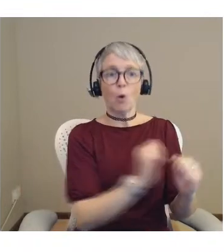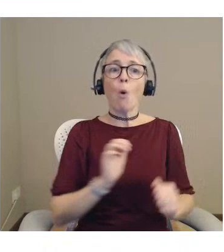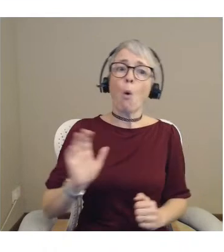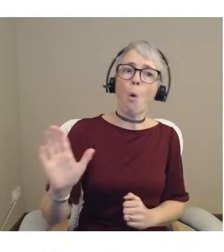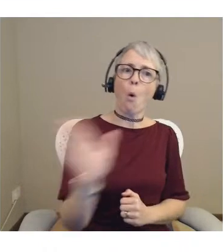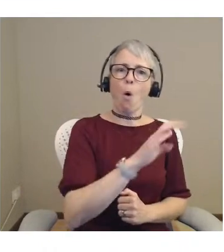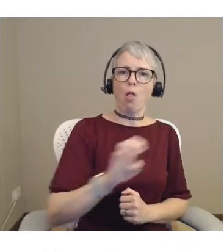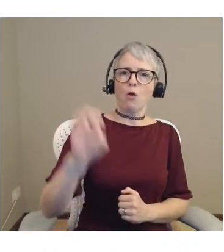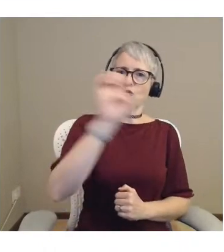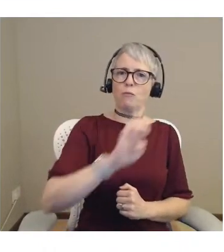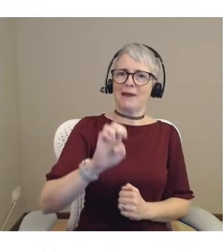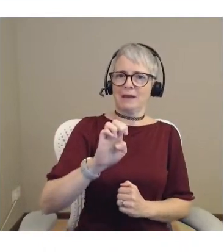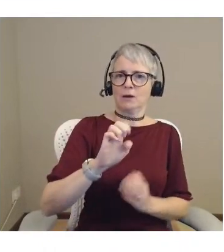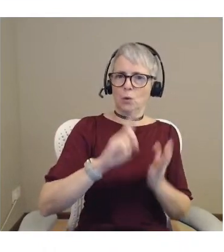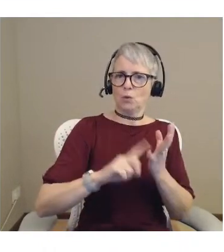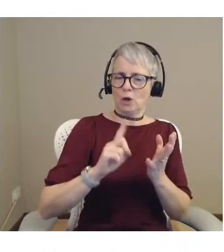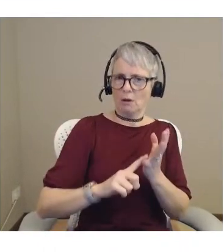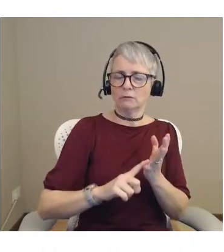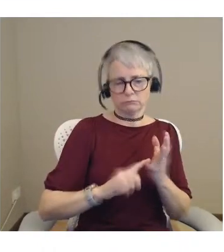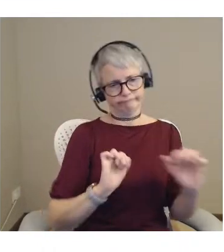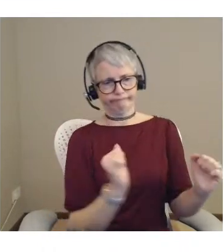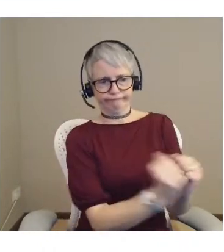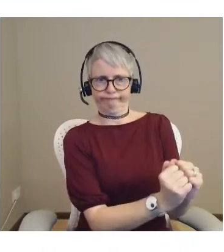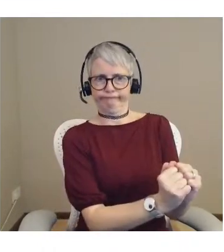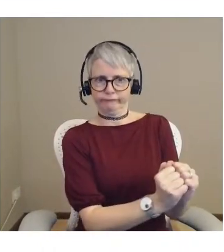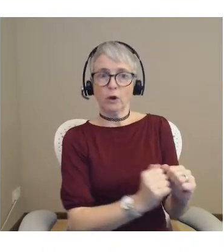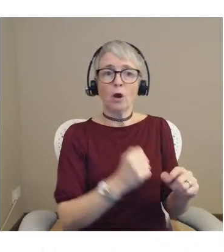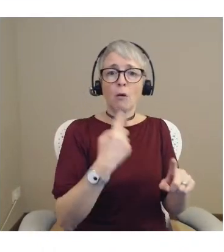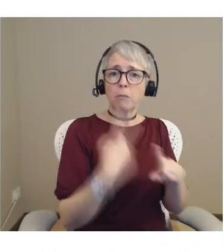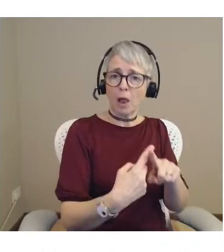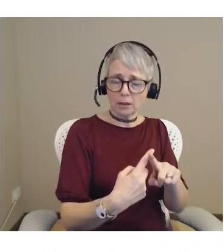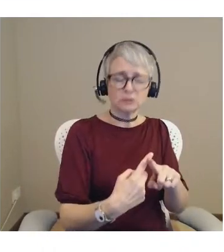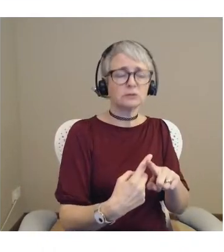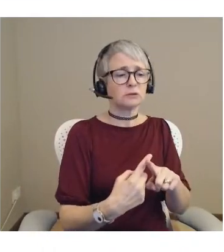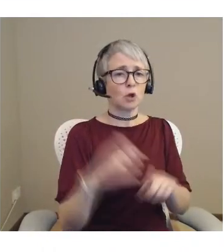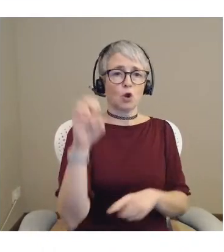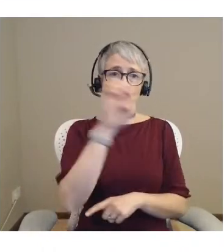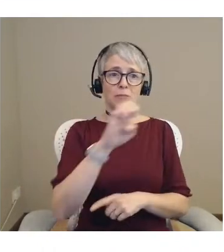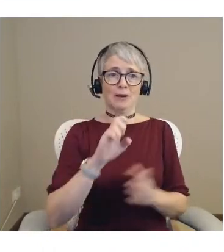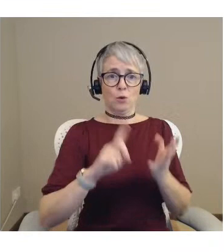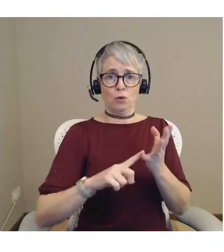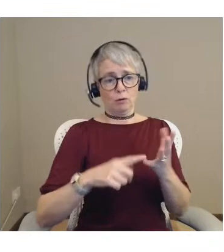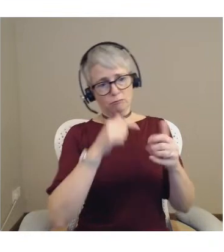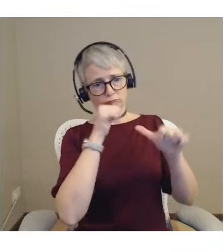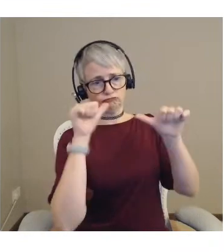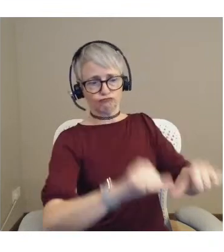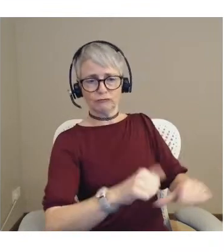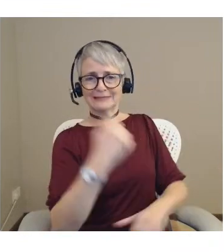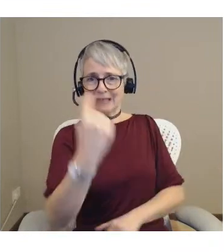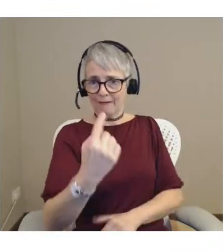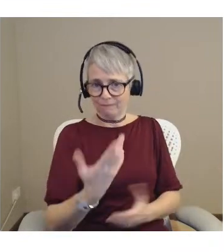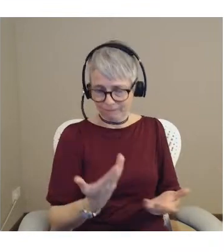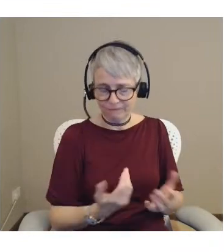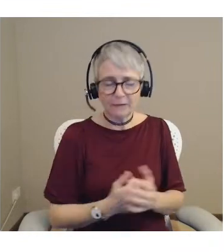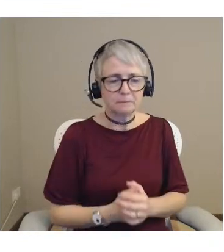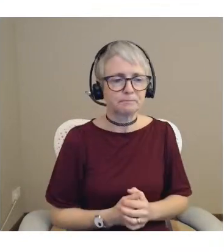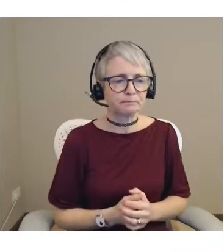the European Union, but also by the European Union itself. The strategy